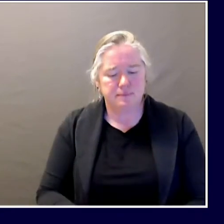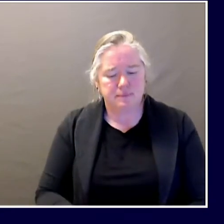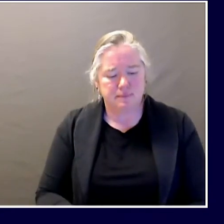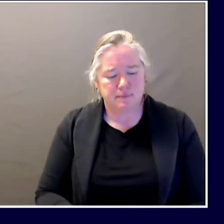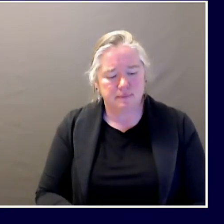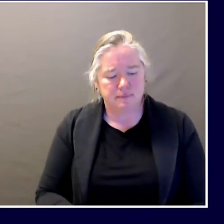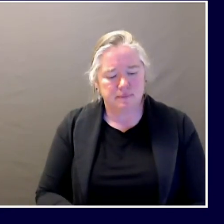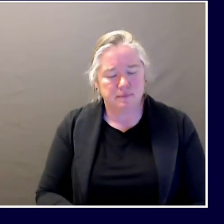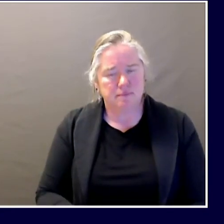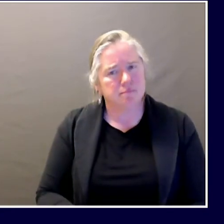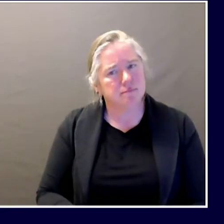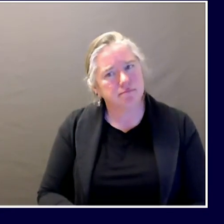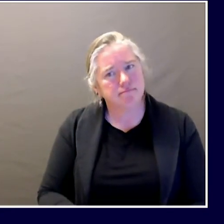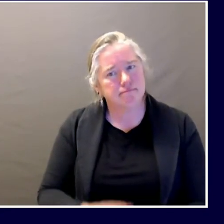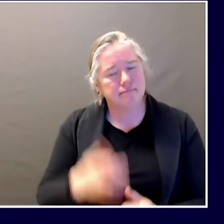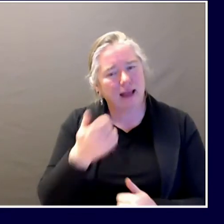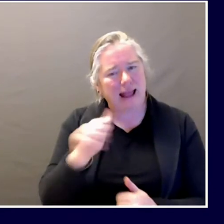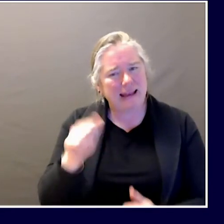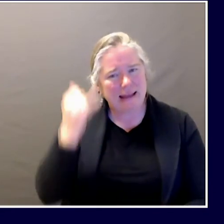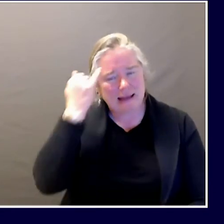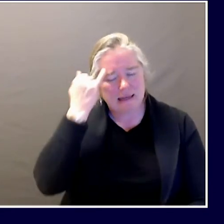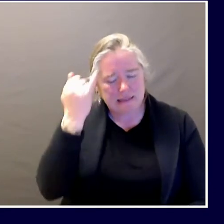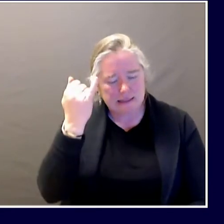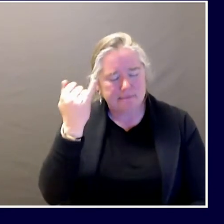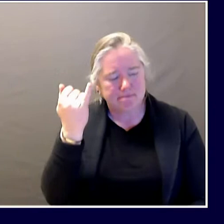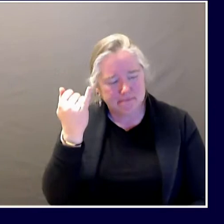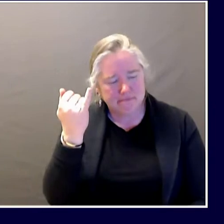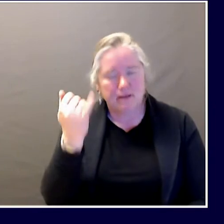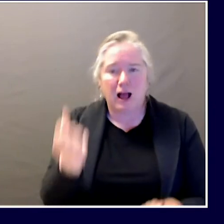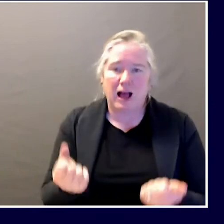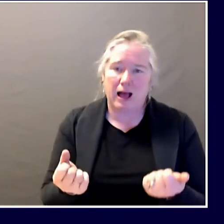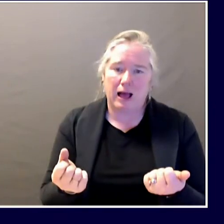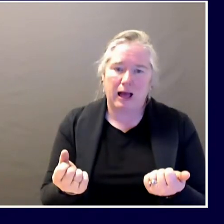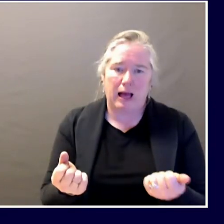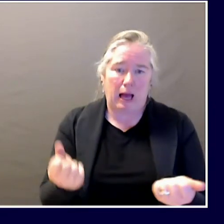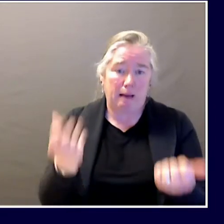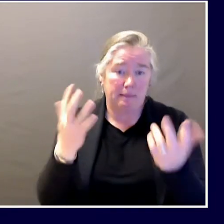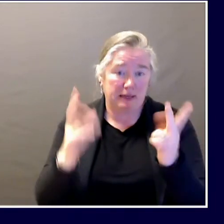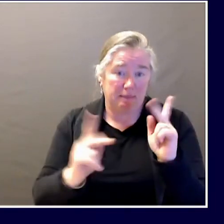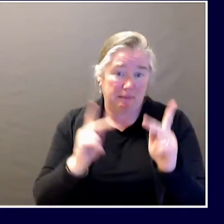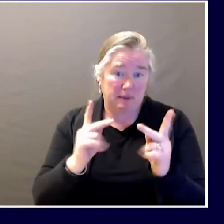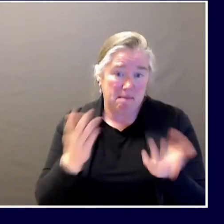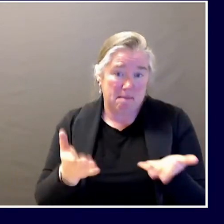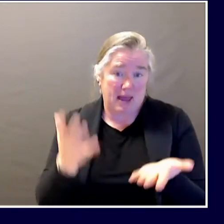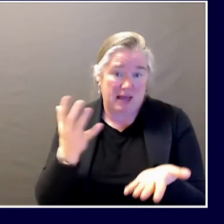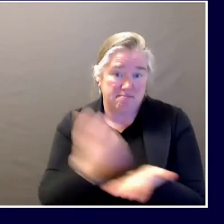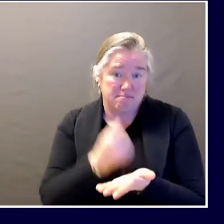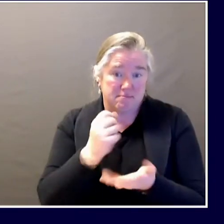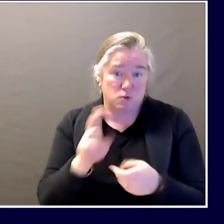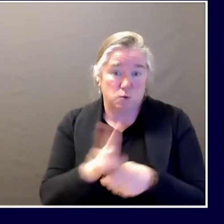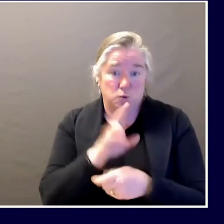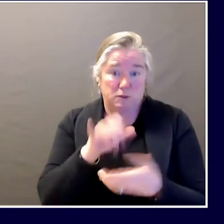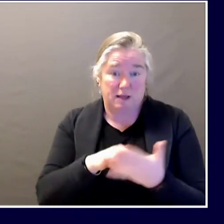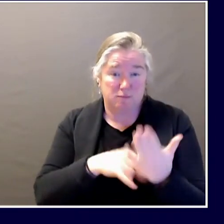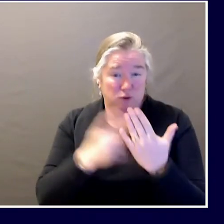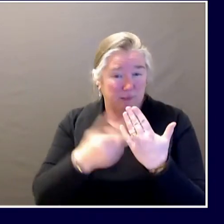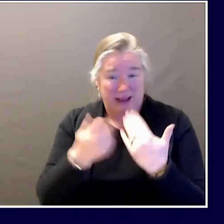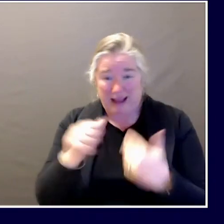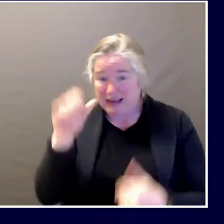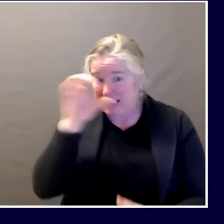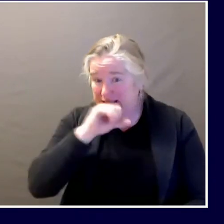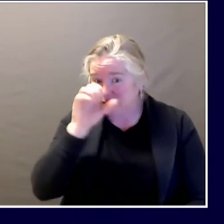a sense of how many people might take advantage of this? Are there any estimates of